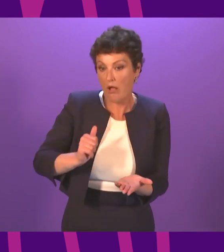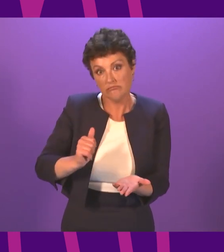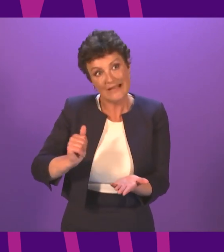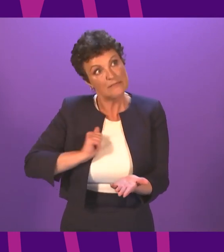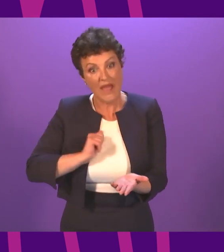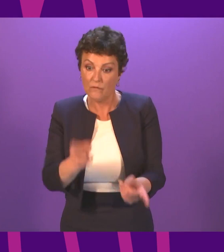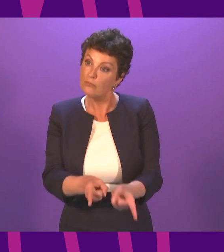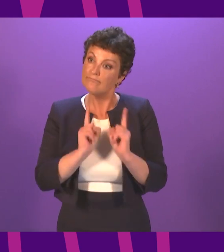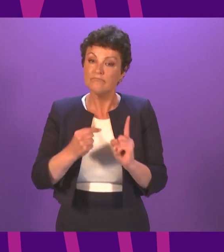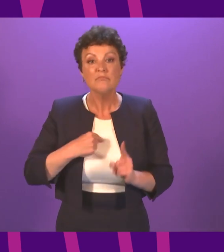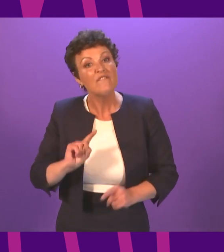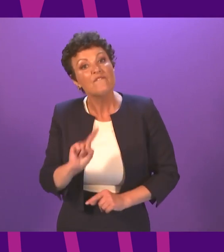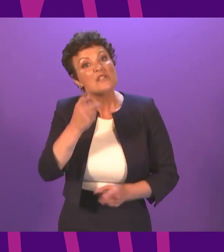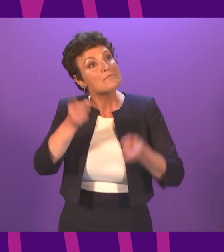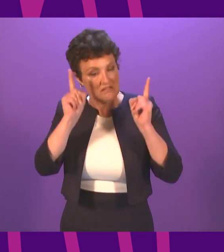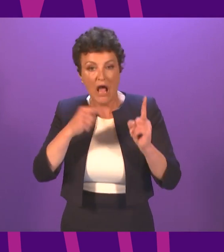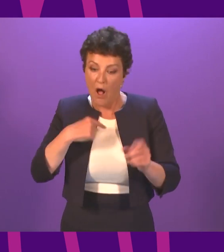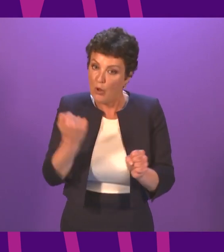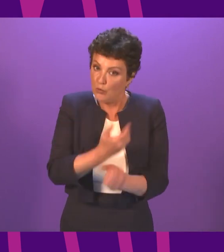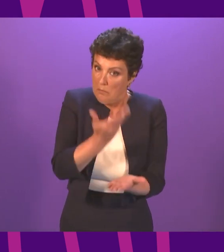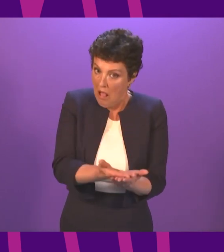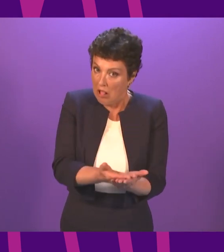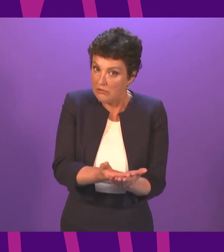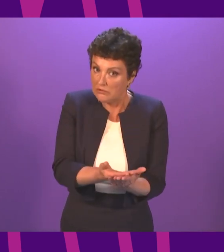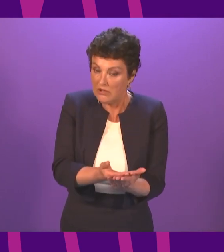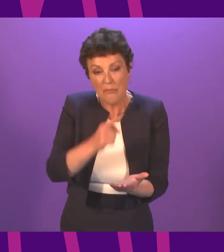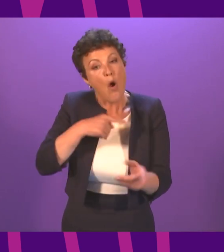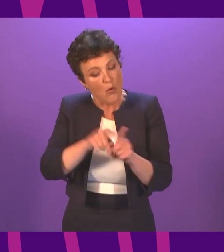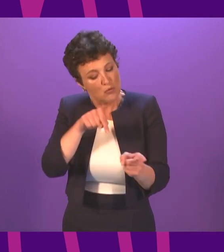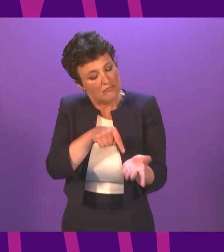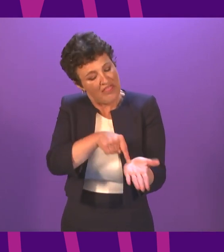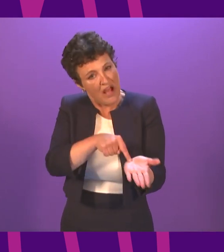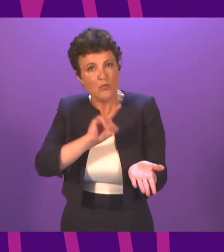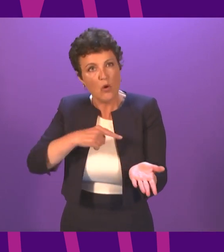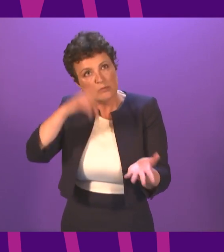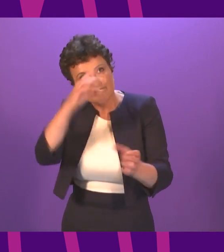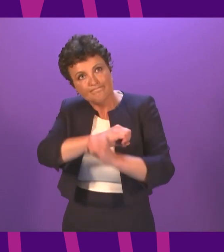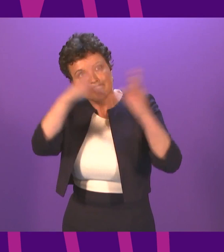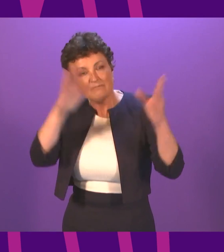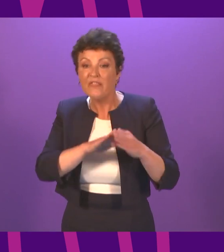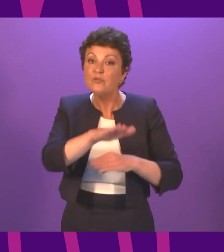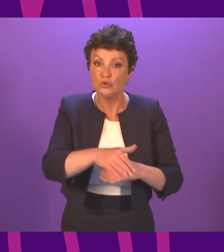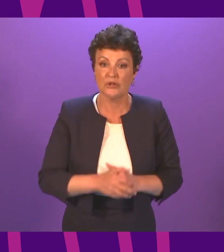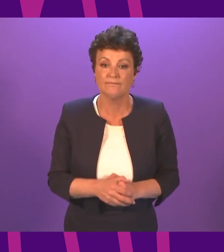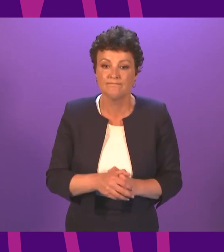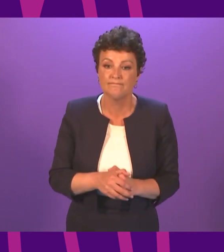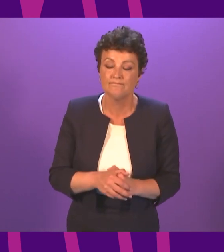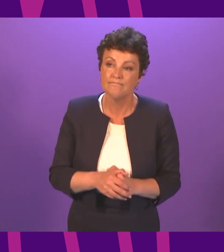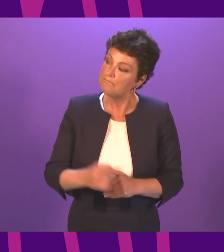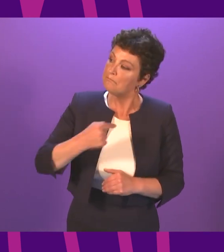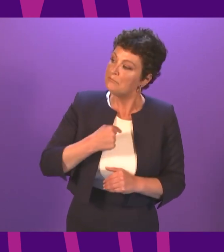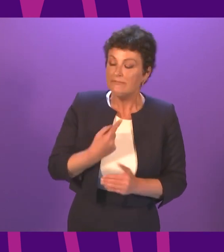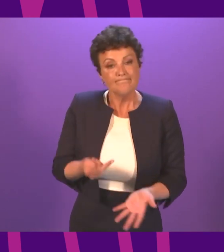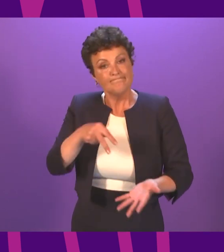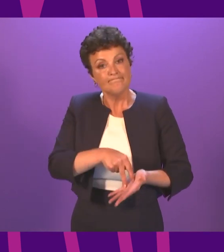opposition and a party aspiring to govern our country in the future. Standing for First Minister today is a marker of our ambition,